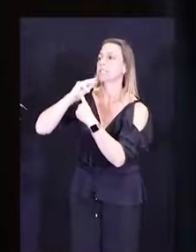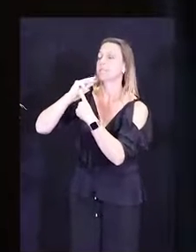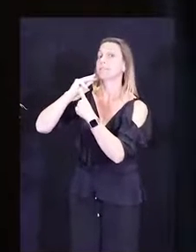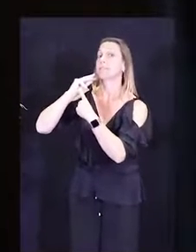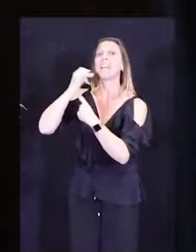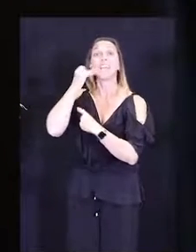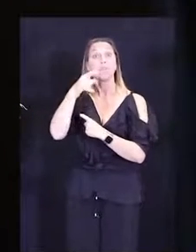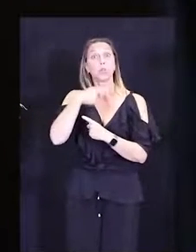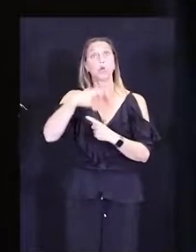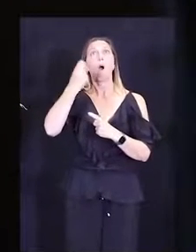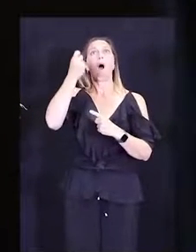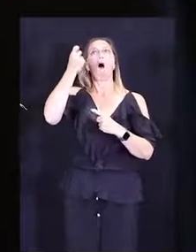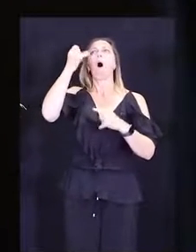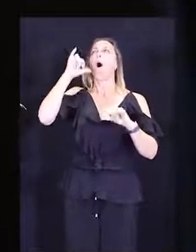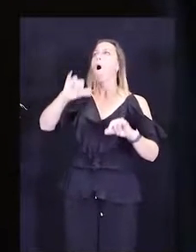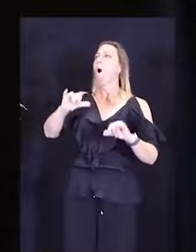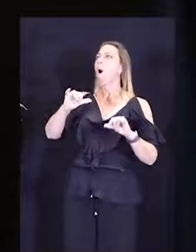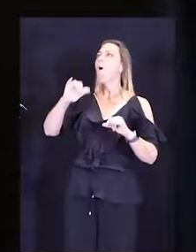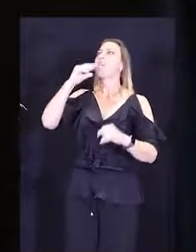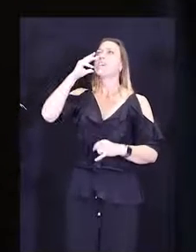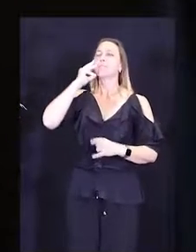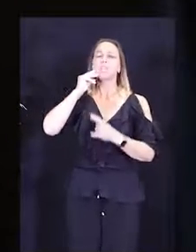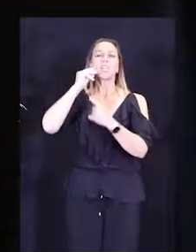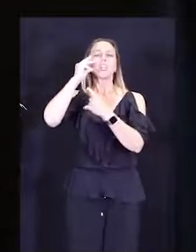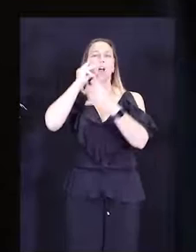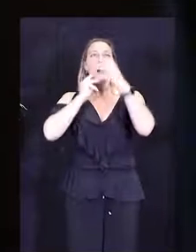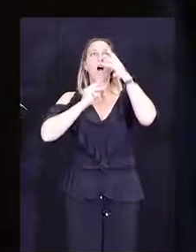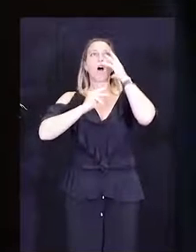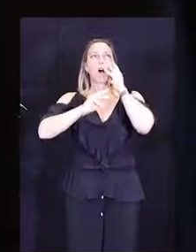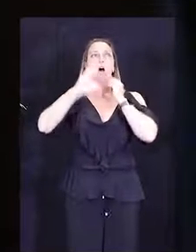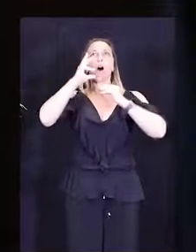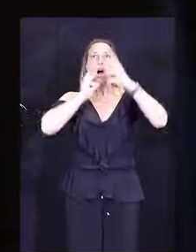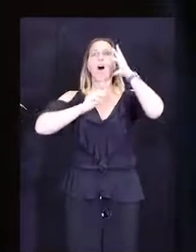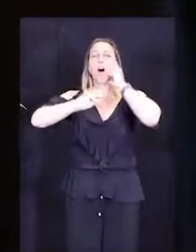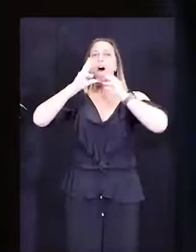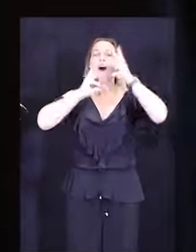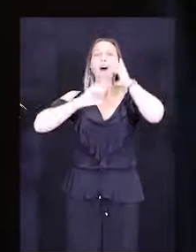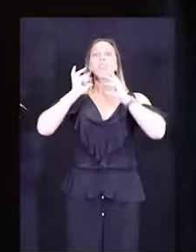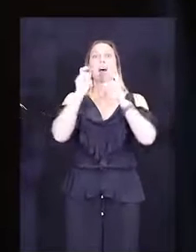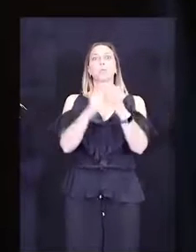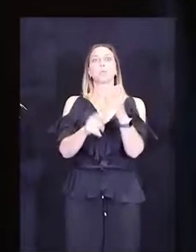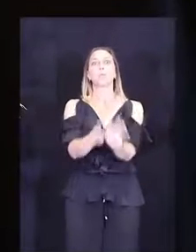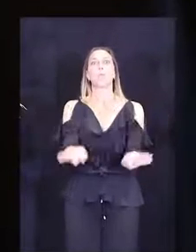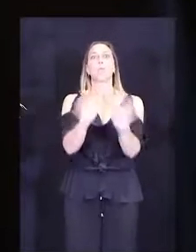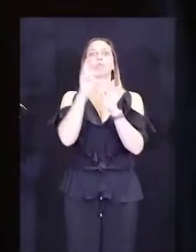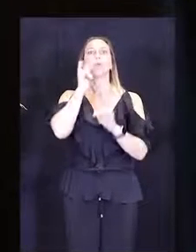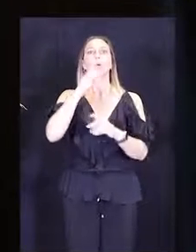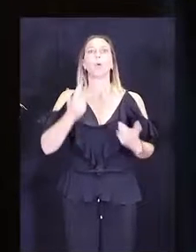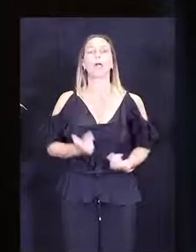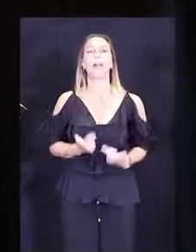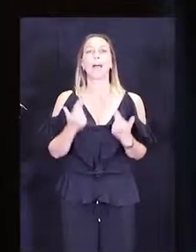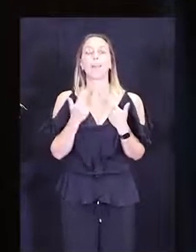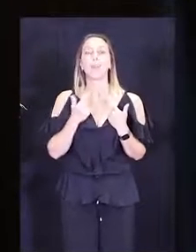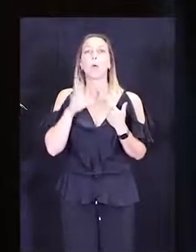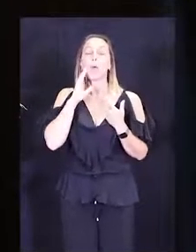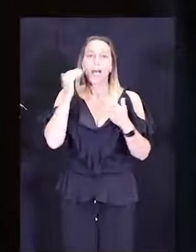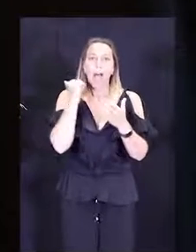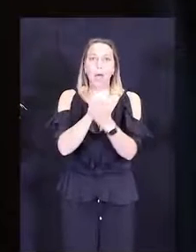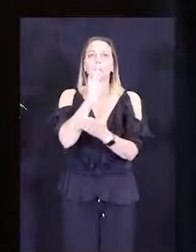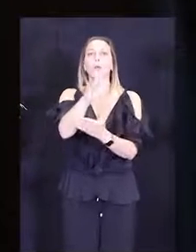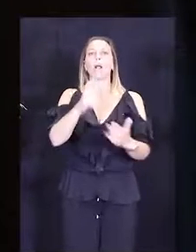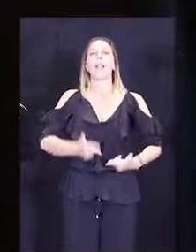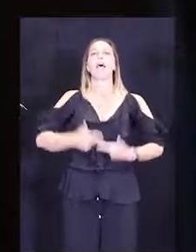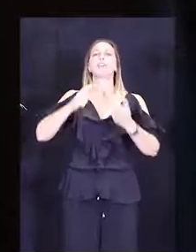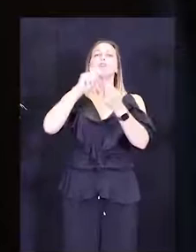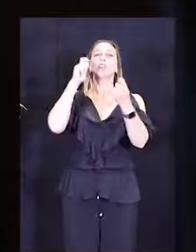principle, we will stop fearing failure and start craving the self-development that follows. Change